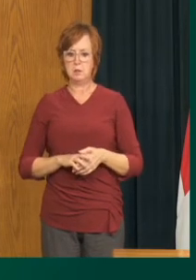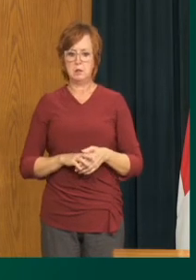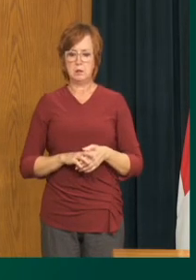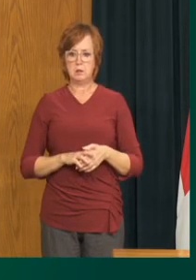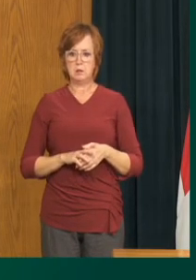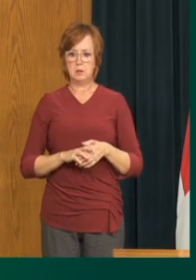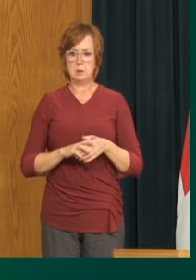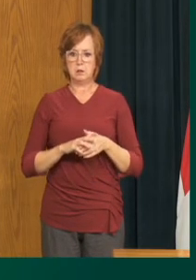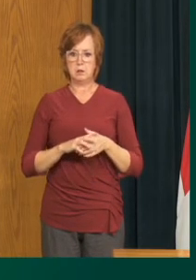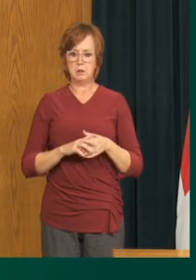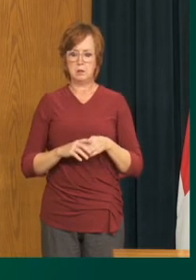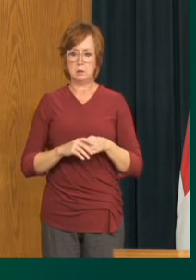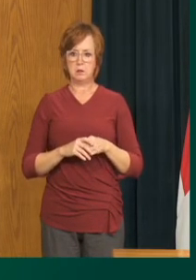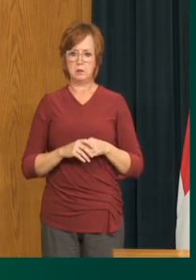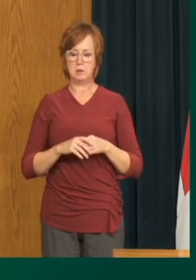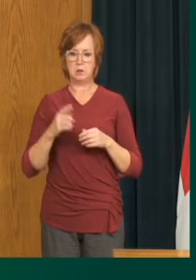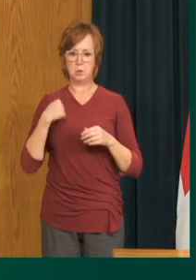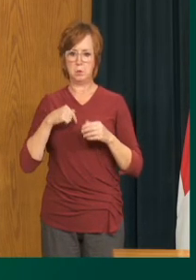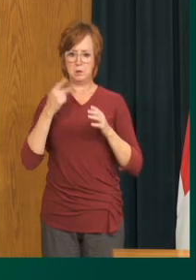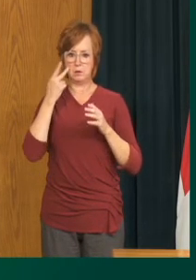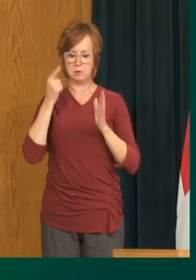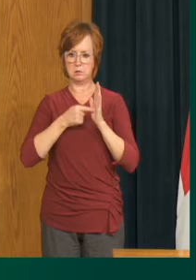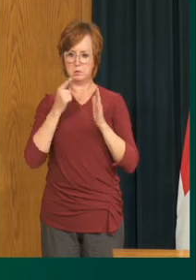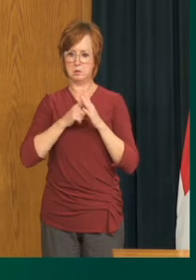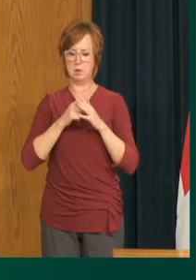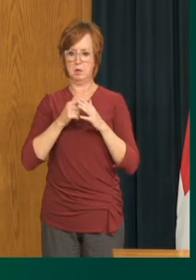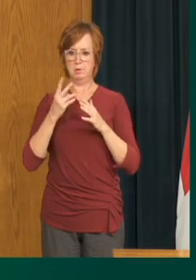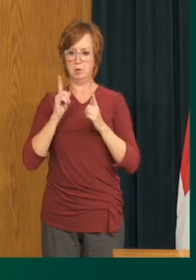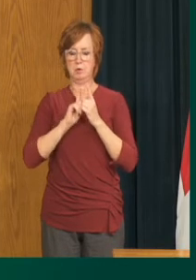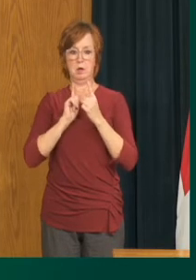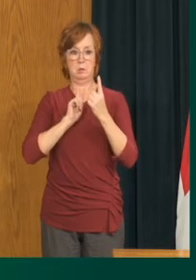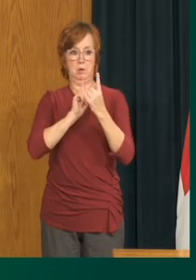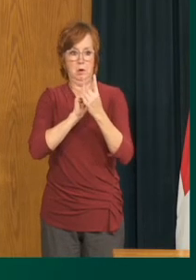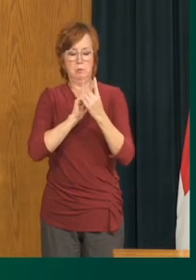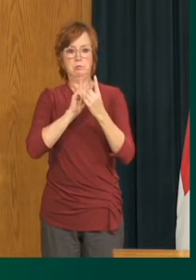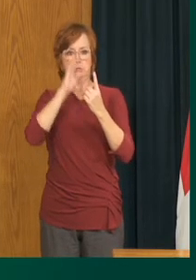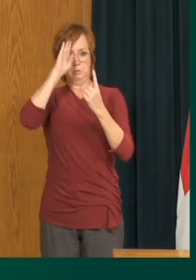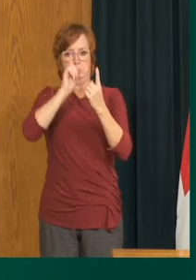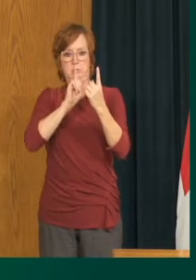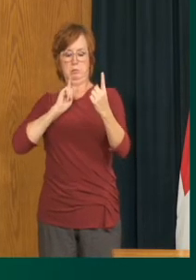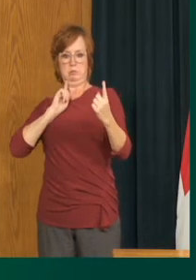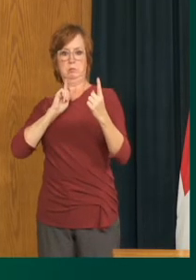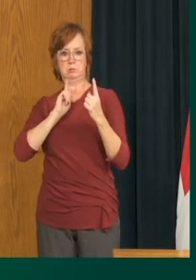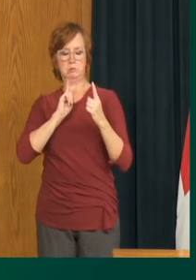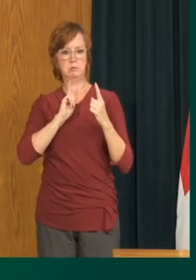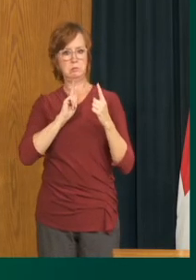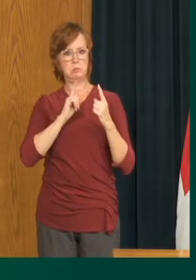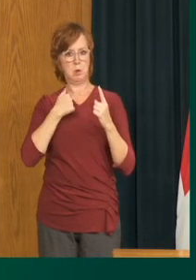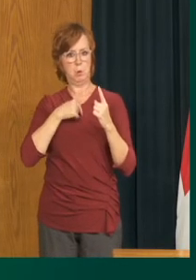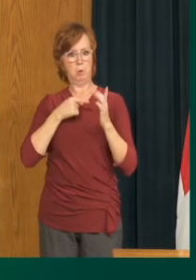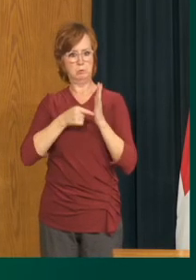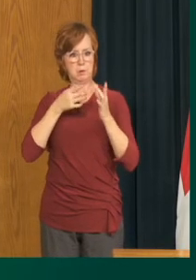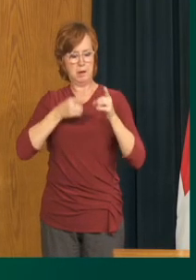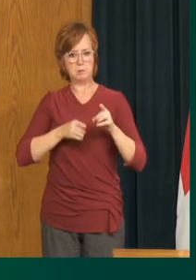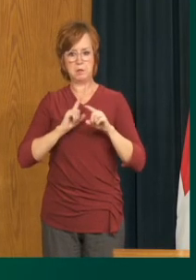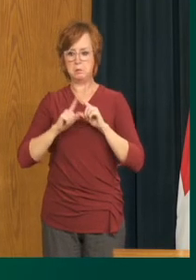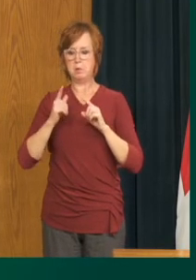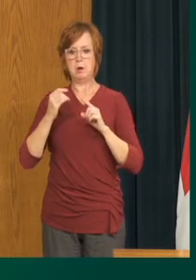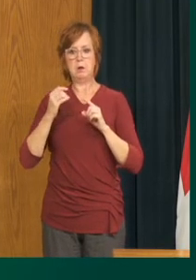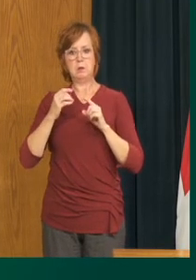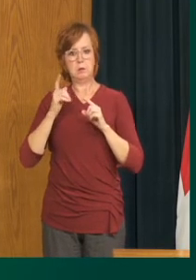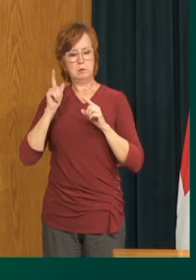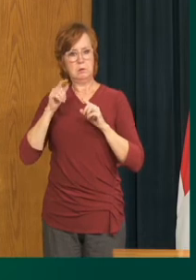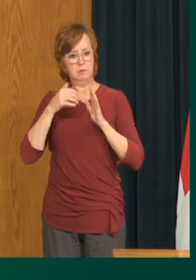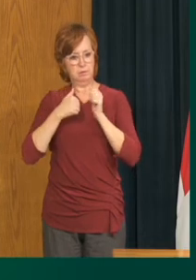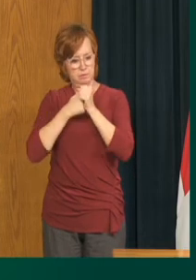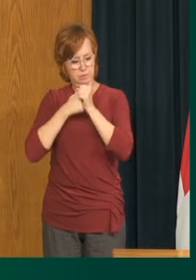all stumbled on that from time to time, myself included. We need to continue to adhere